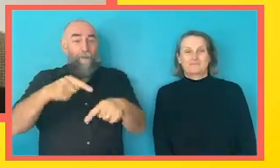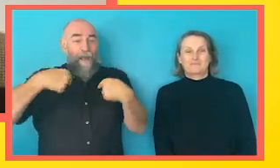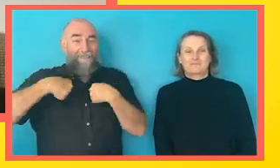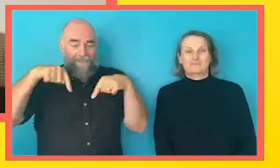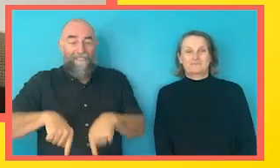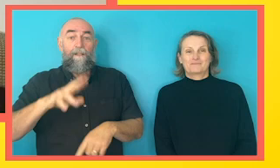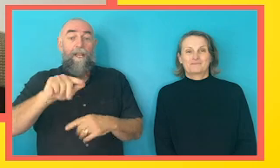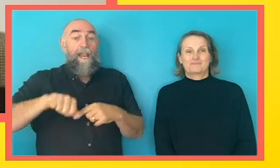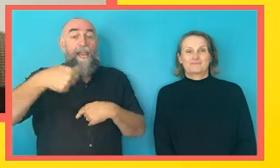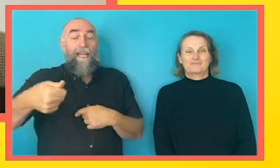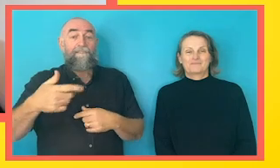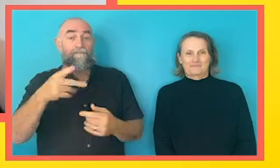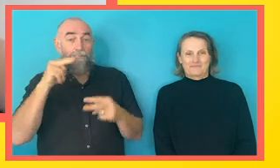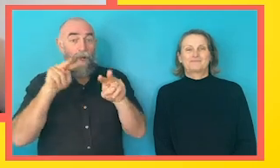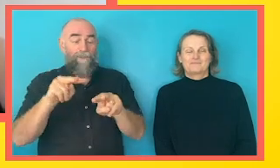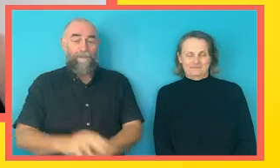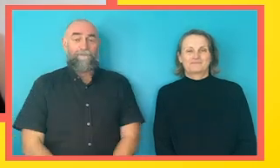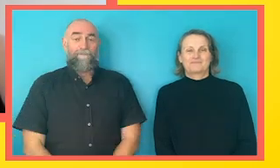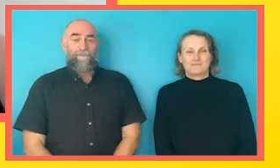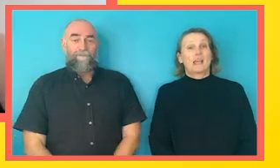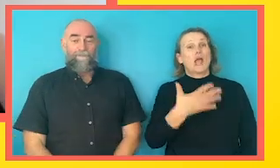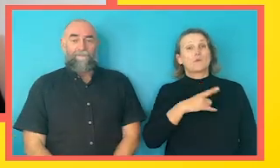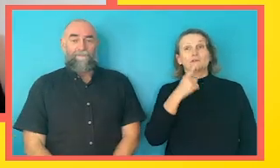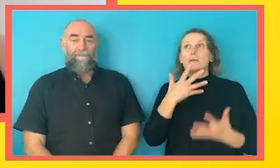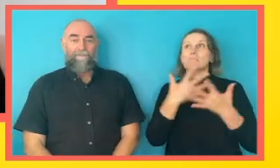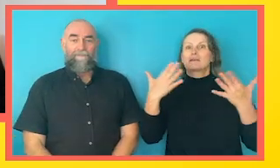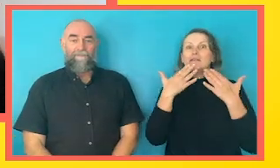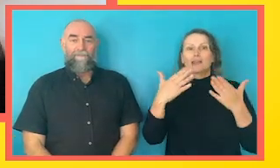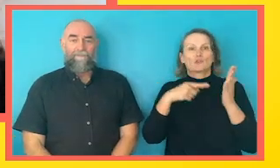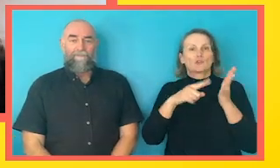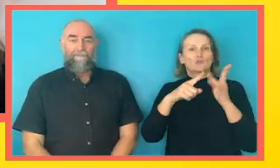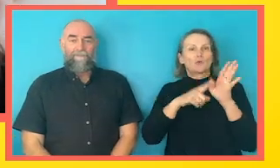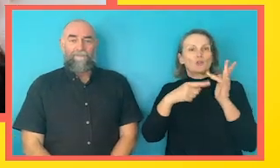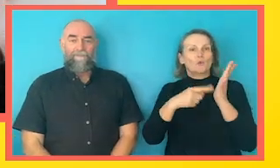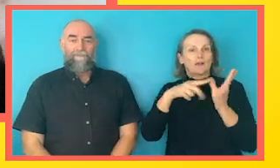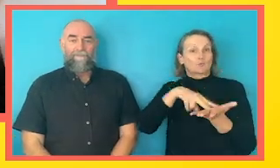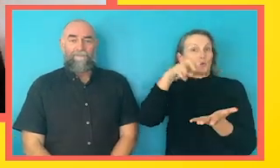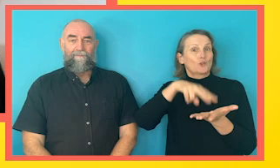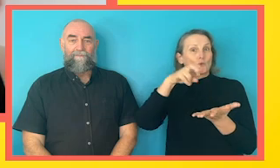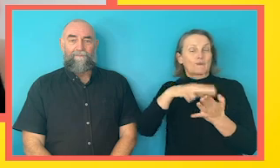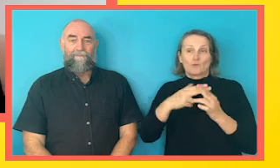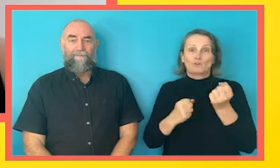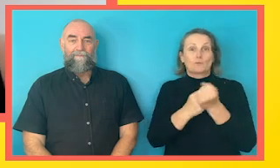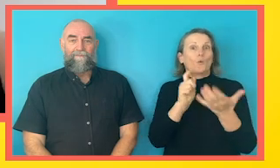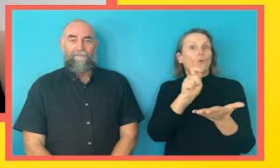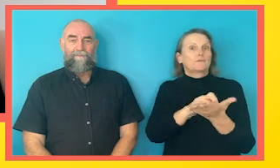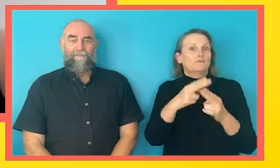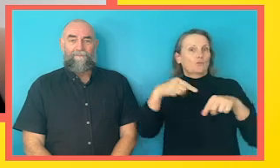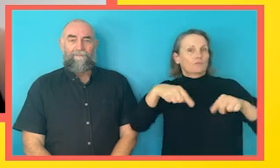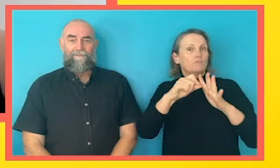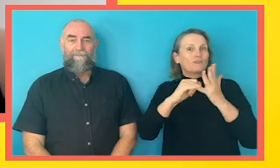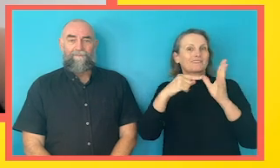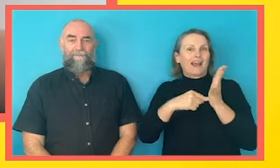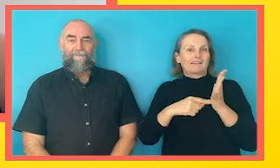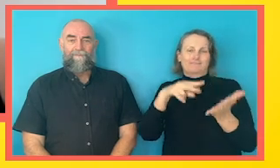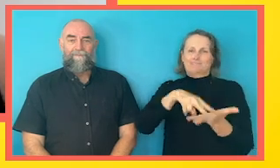you get your next episode. We'd also like to say a big thank you to Toyota for supporting this episode of You Little Ripper.